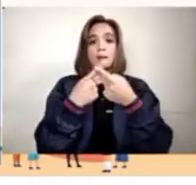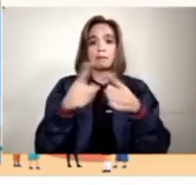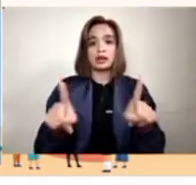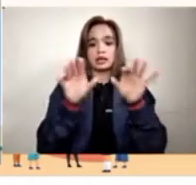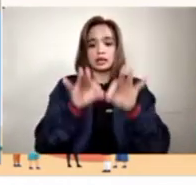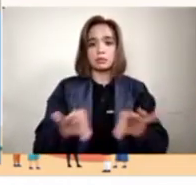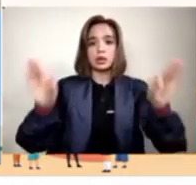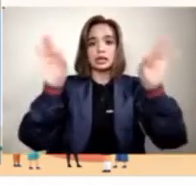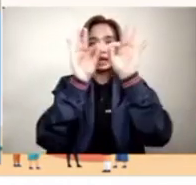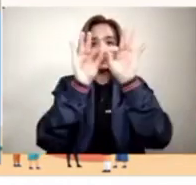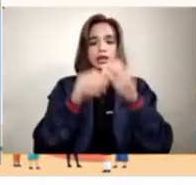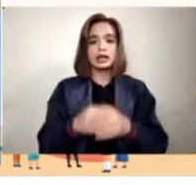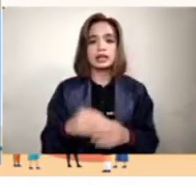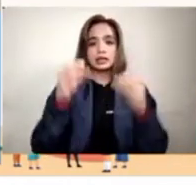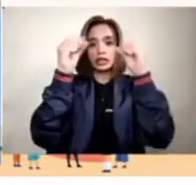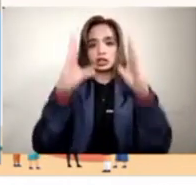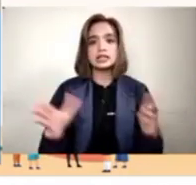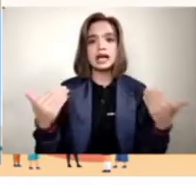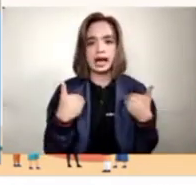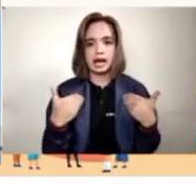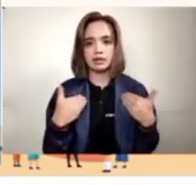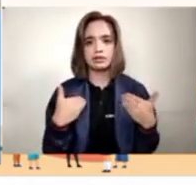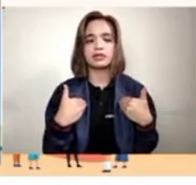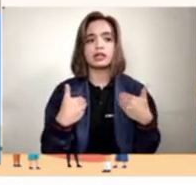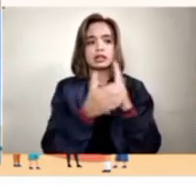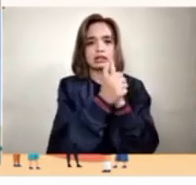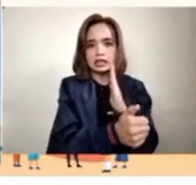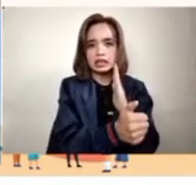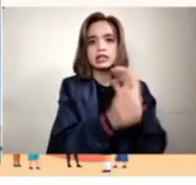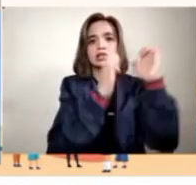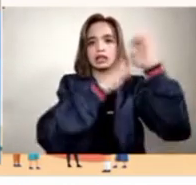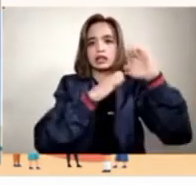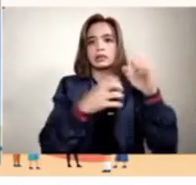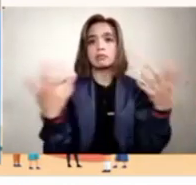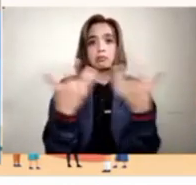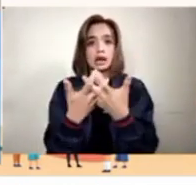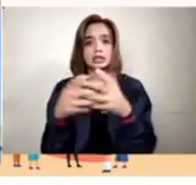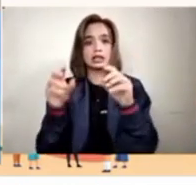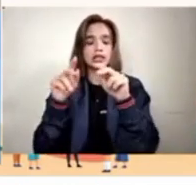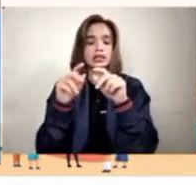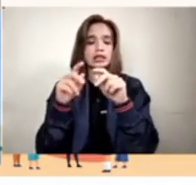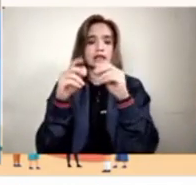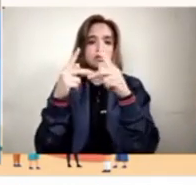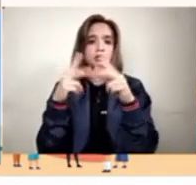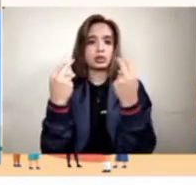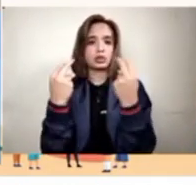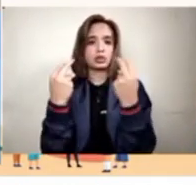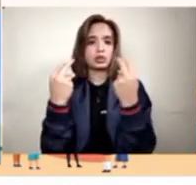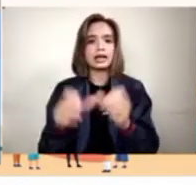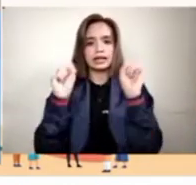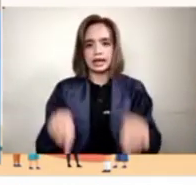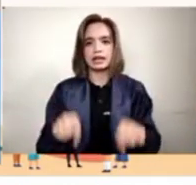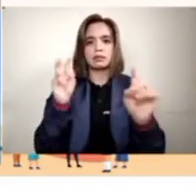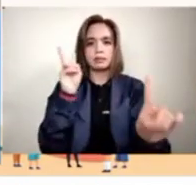the teachers possess and achieve the expected PPST indicators per teaching position, they